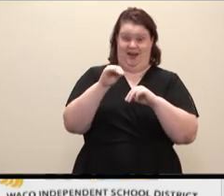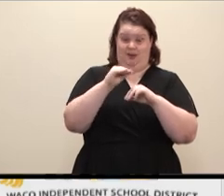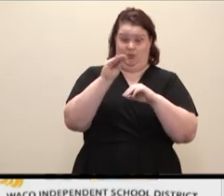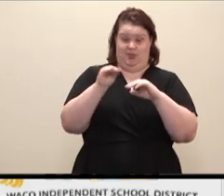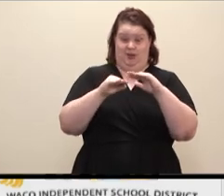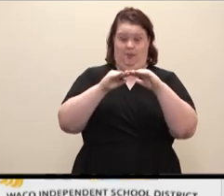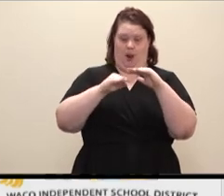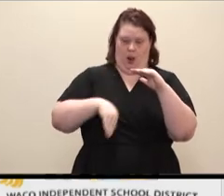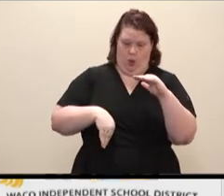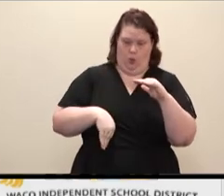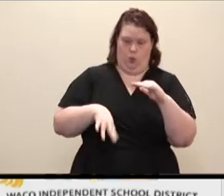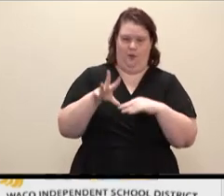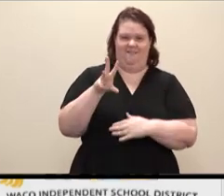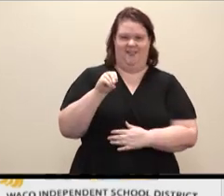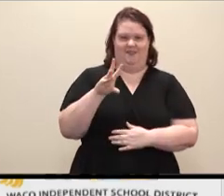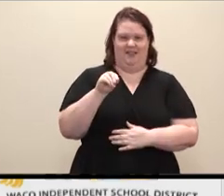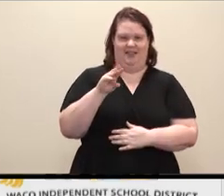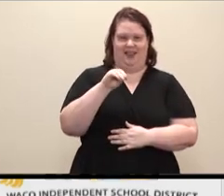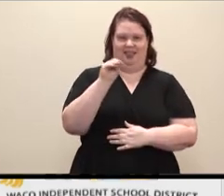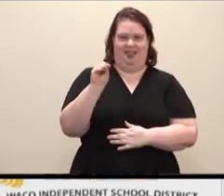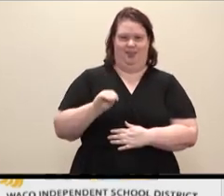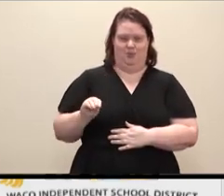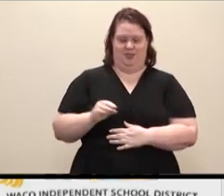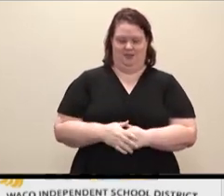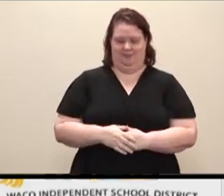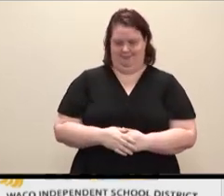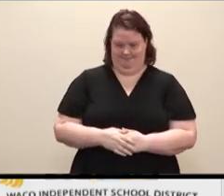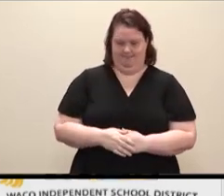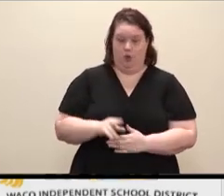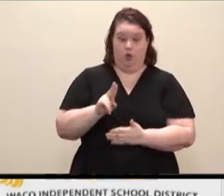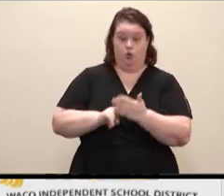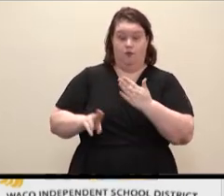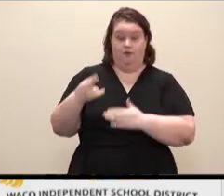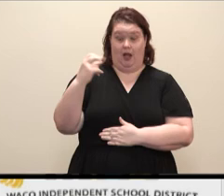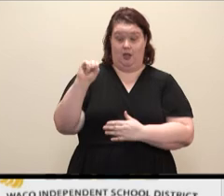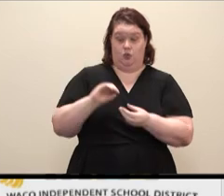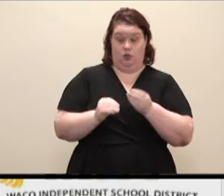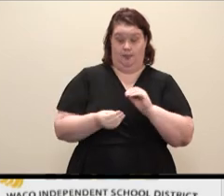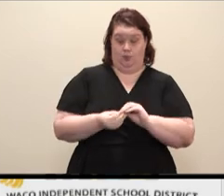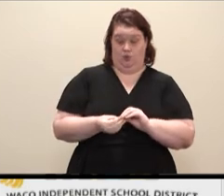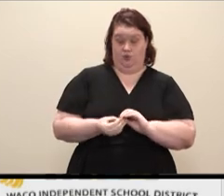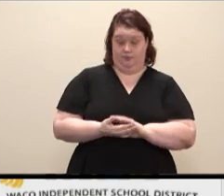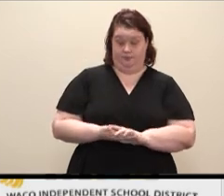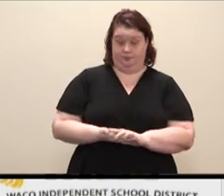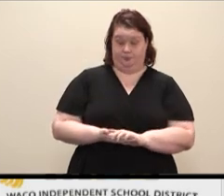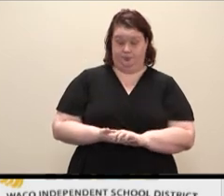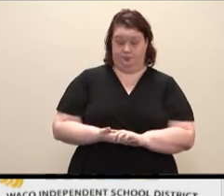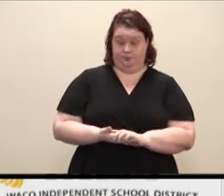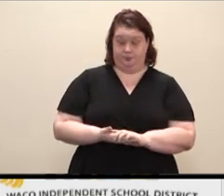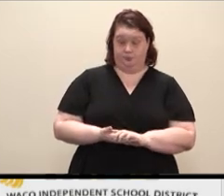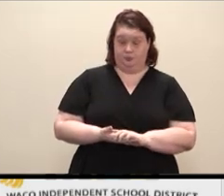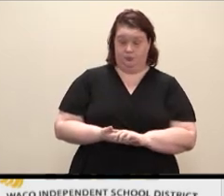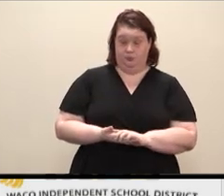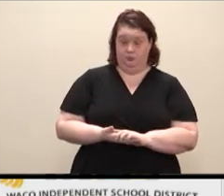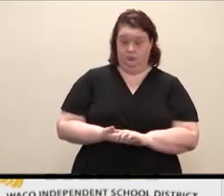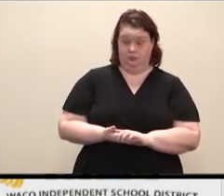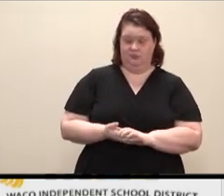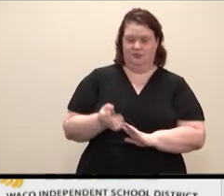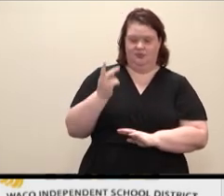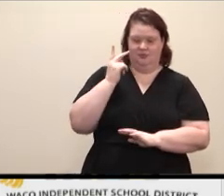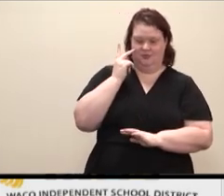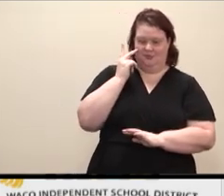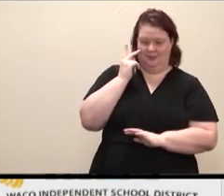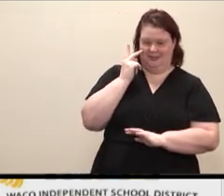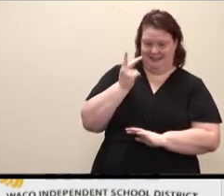percentile. Here are university's numbers. And you can see I have the arrow pointing because that